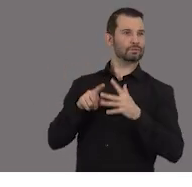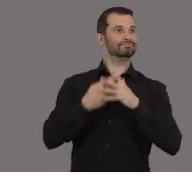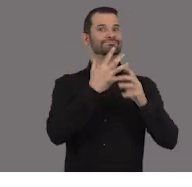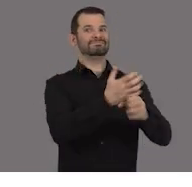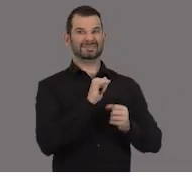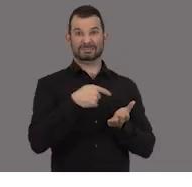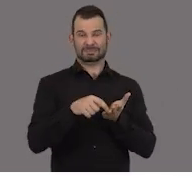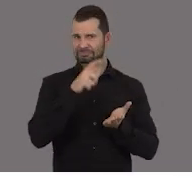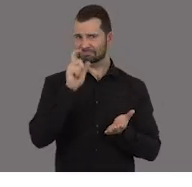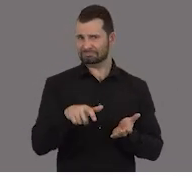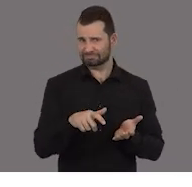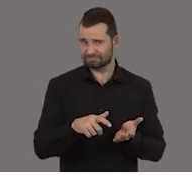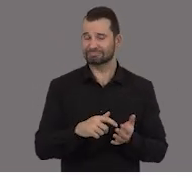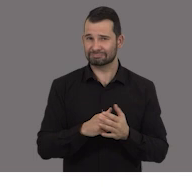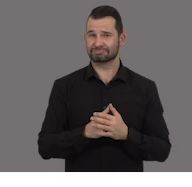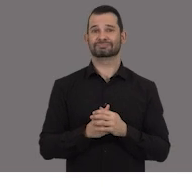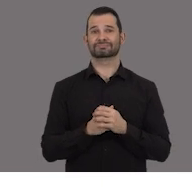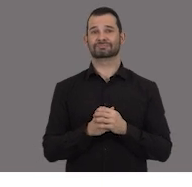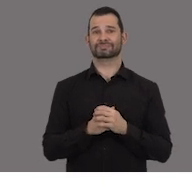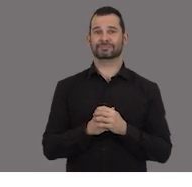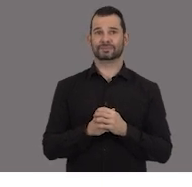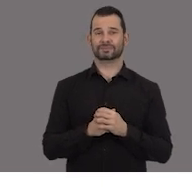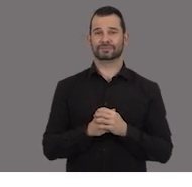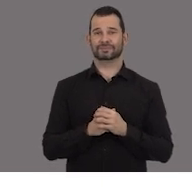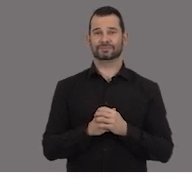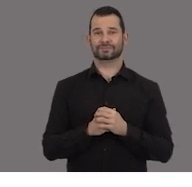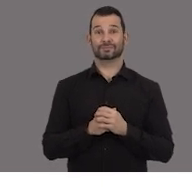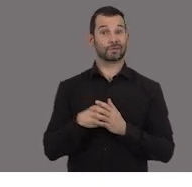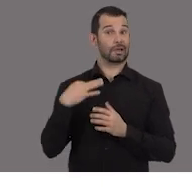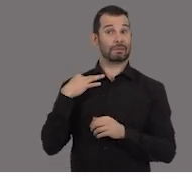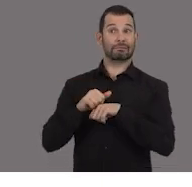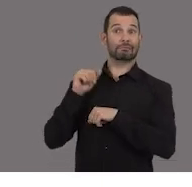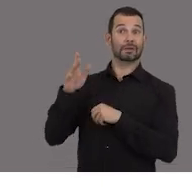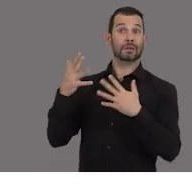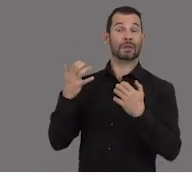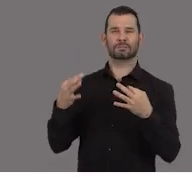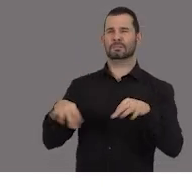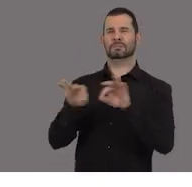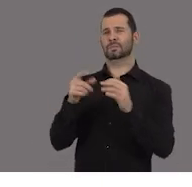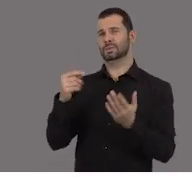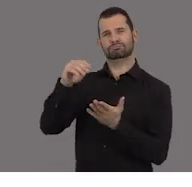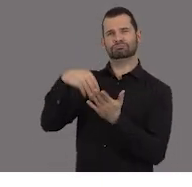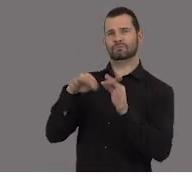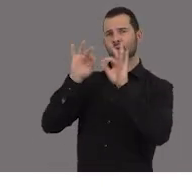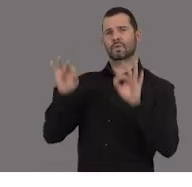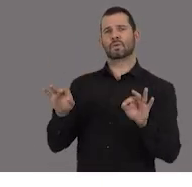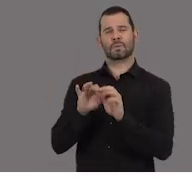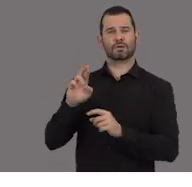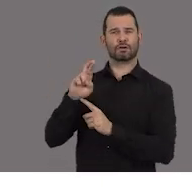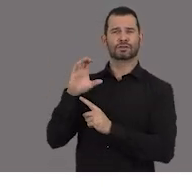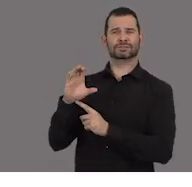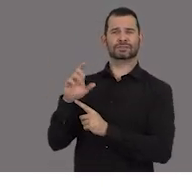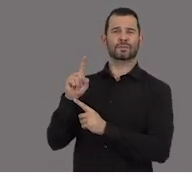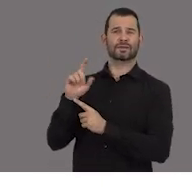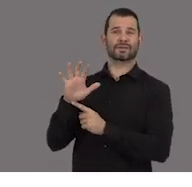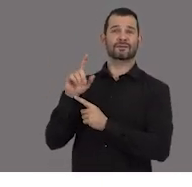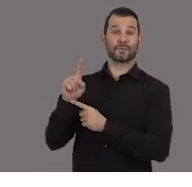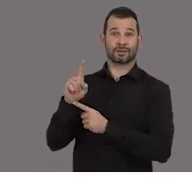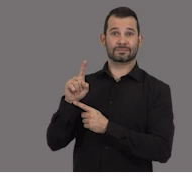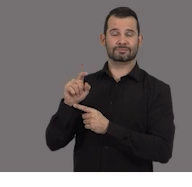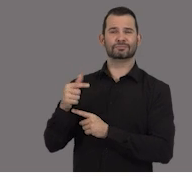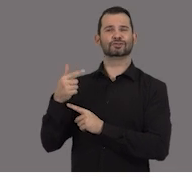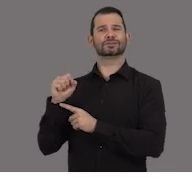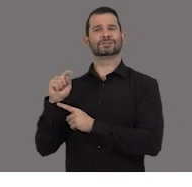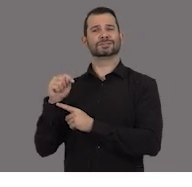to wait to do your first tax return before you start receiving these payments. To apply, complete